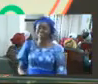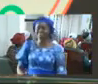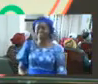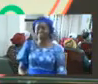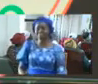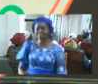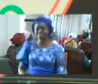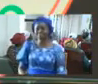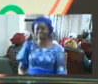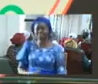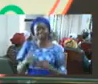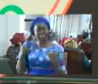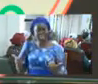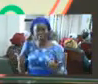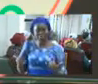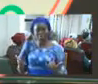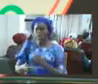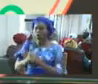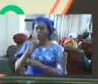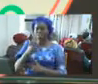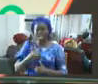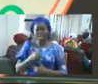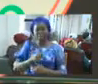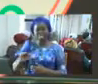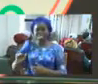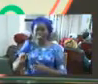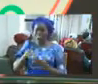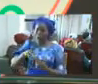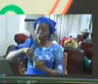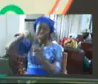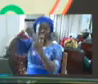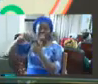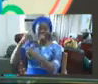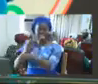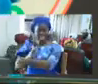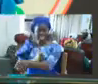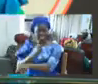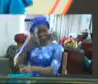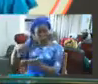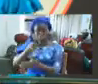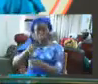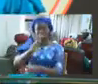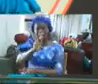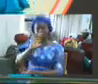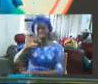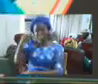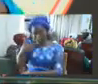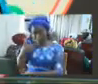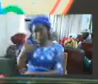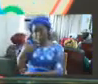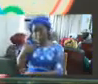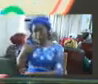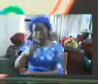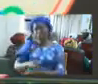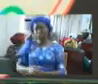Now, God has a special message for those of you in the Redeemed Christian Church of God. You know, your